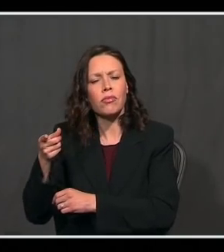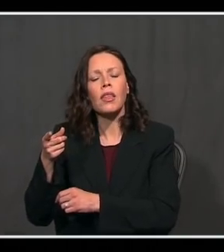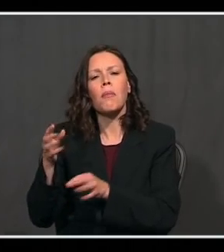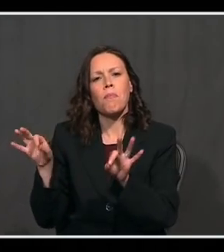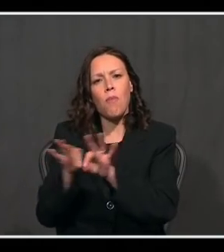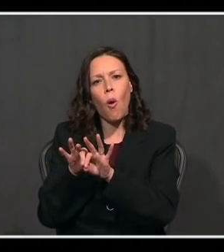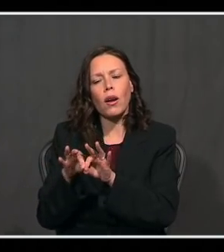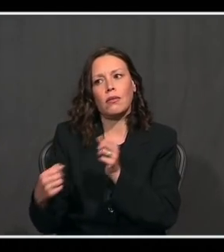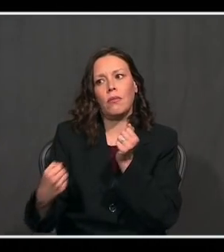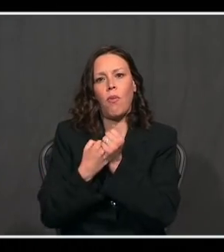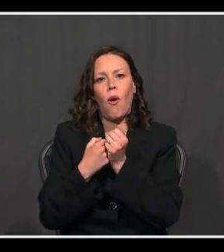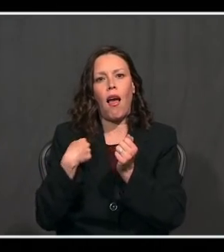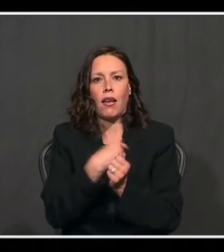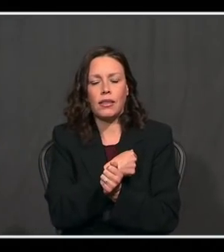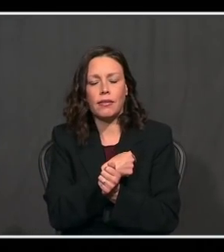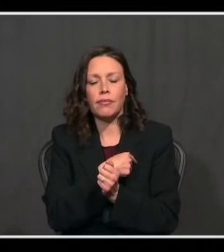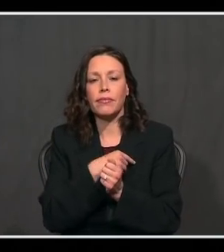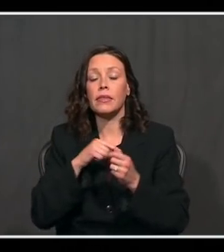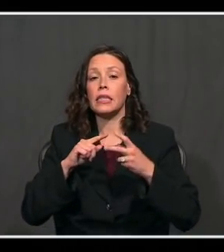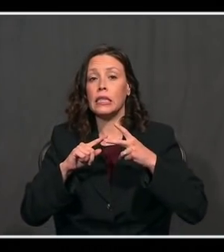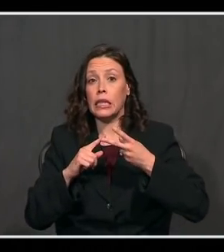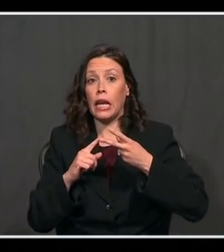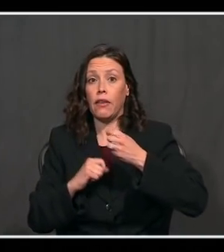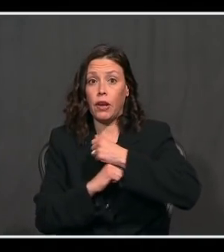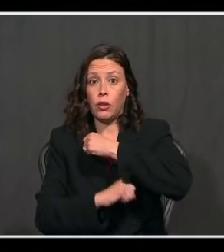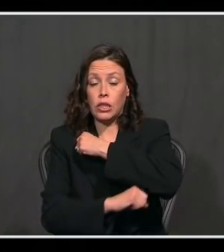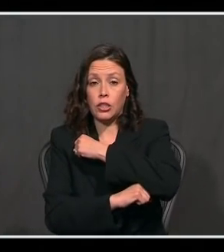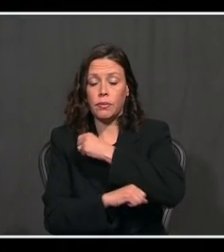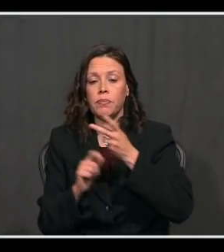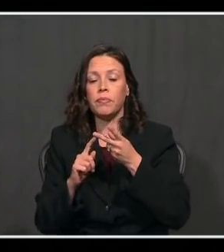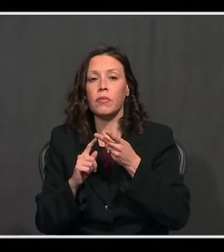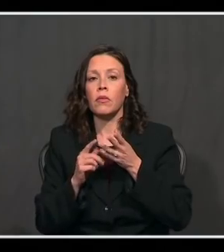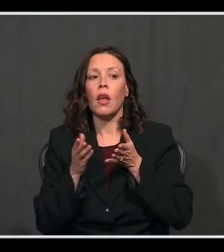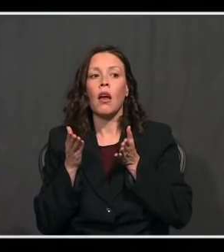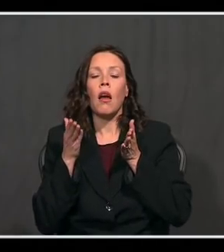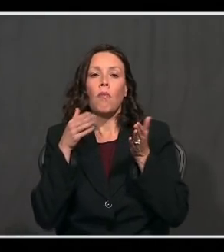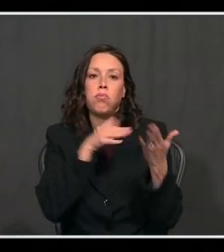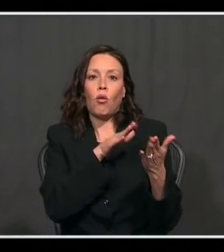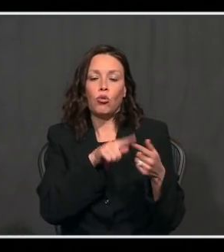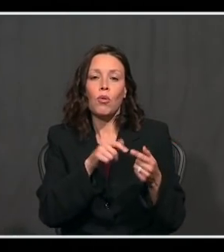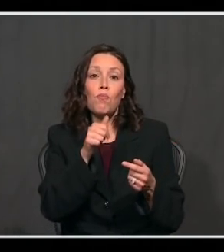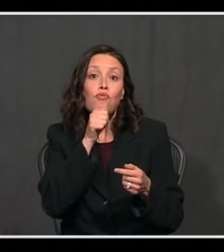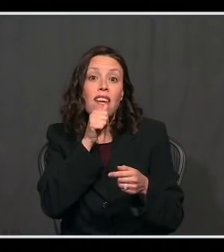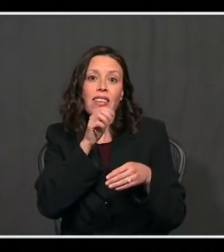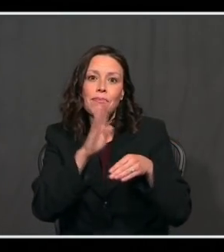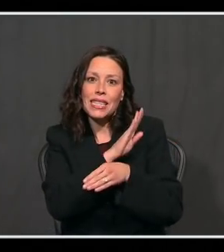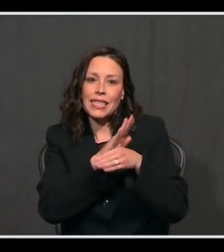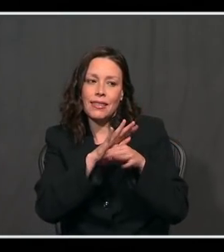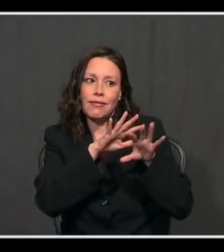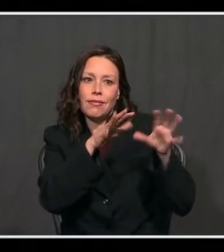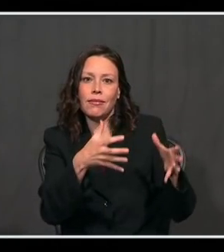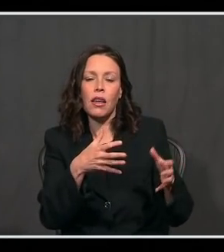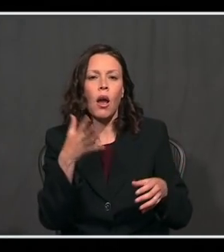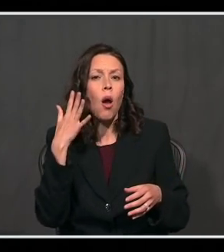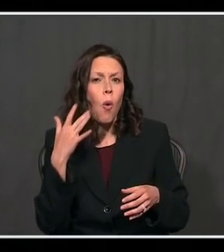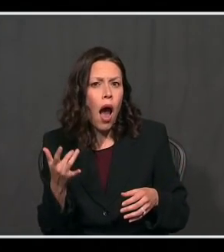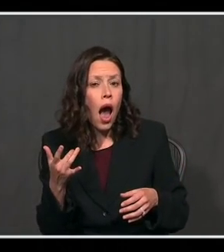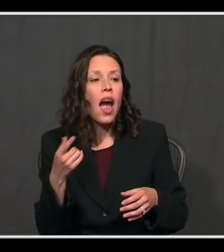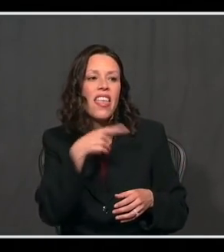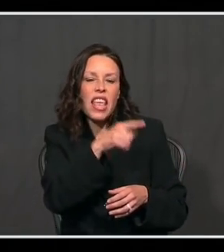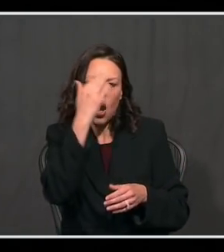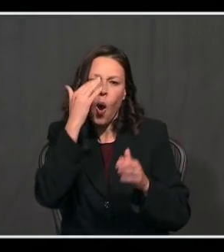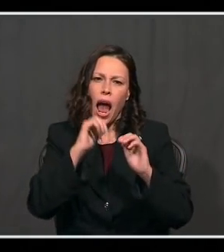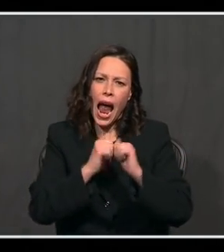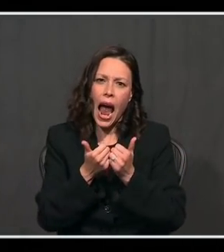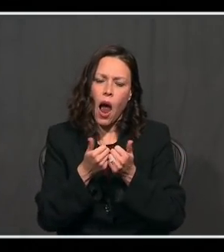our success. Second, we went to private industry. Why? Private industry knows how to do